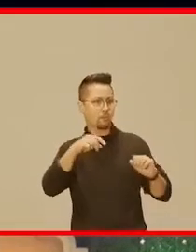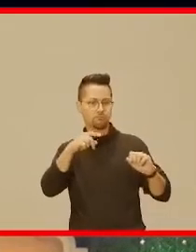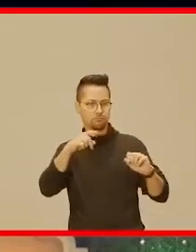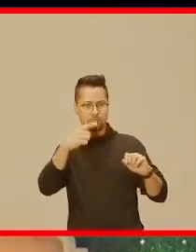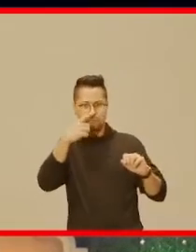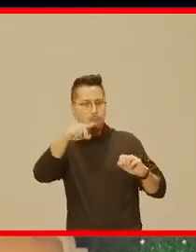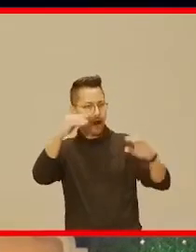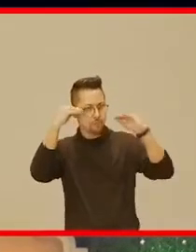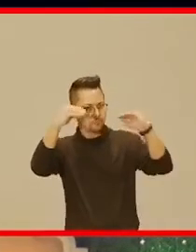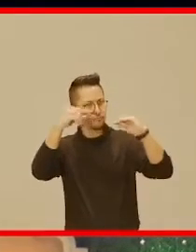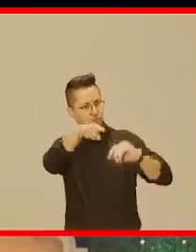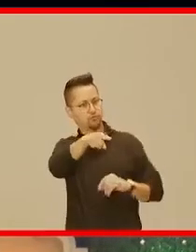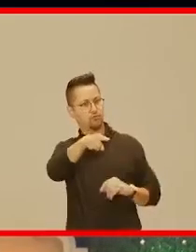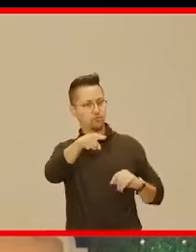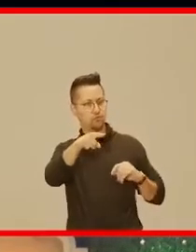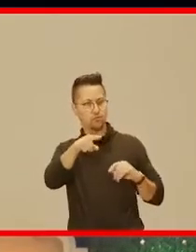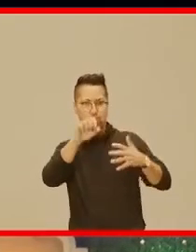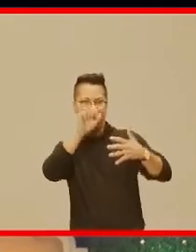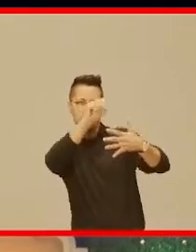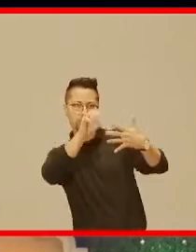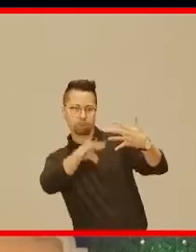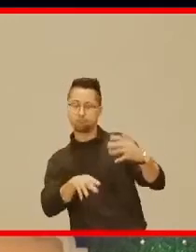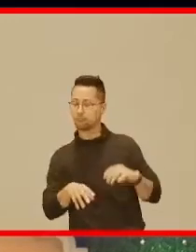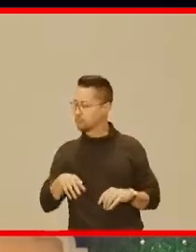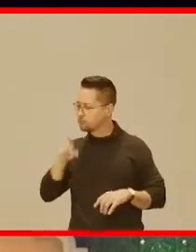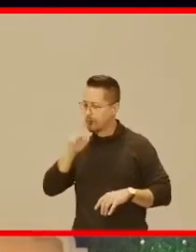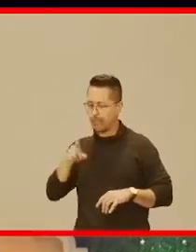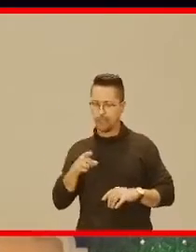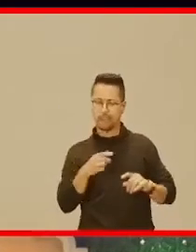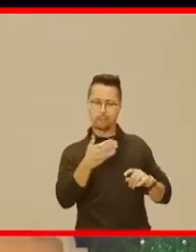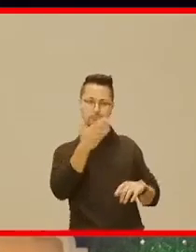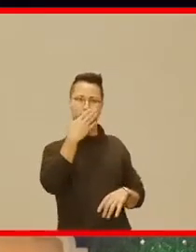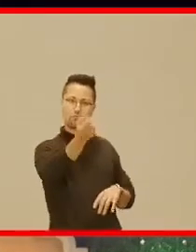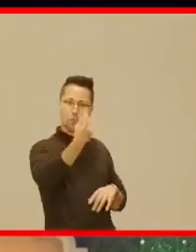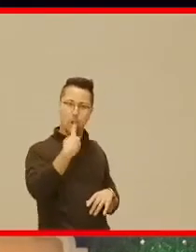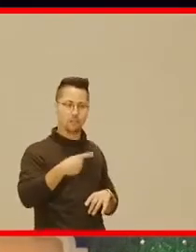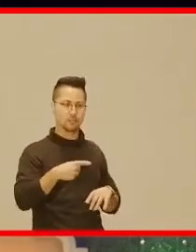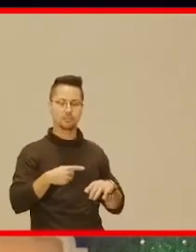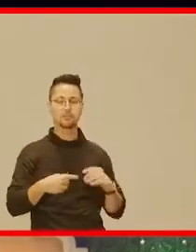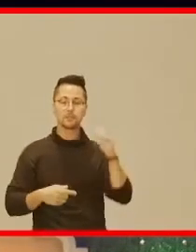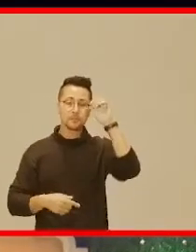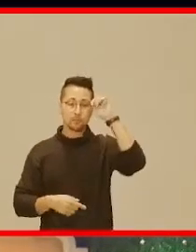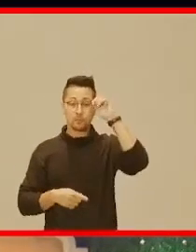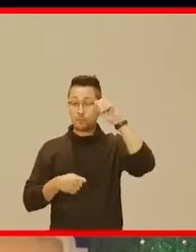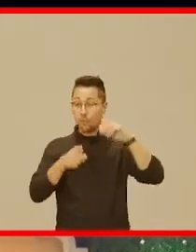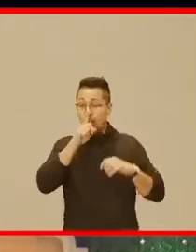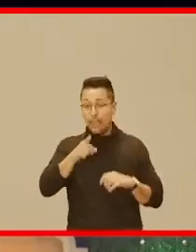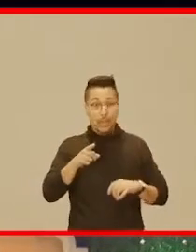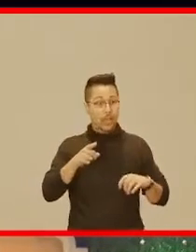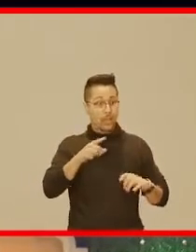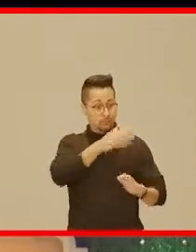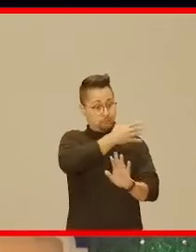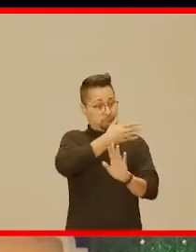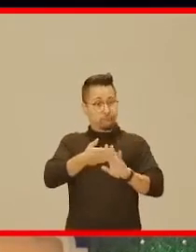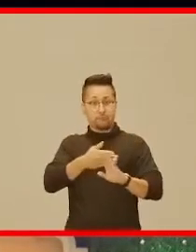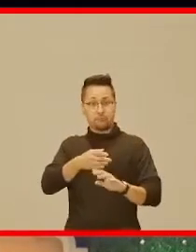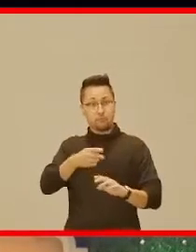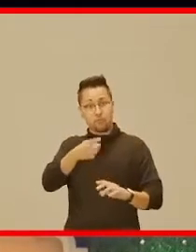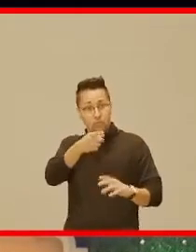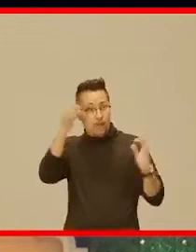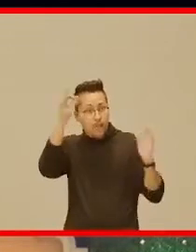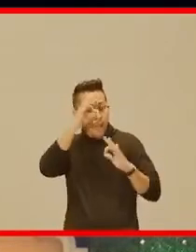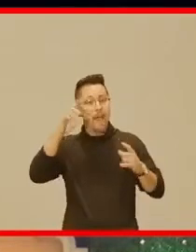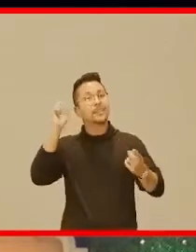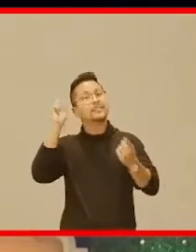that, it brings up a good point. I mean, a lot of, we don't know what we don't know, right? And so a lot of times there's